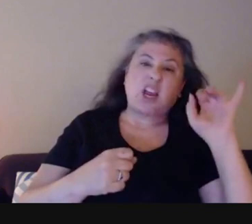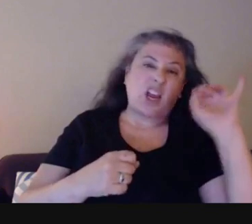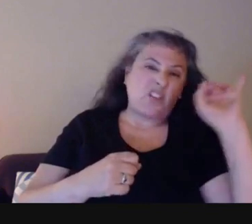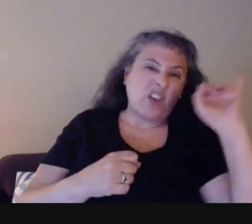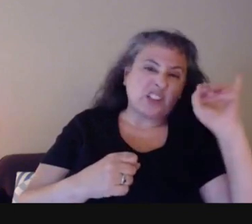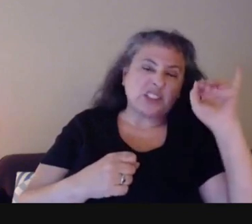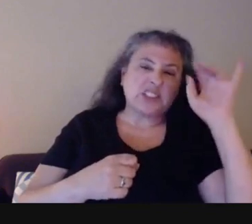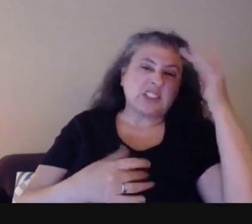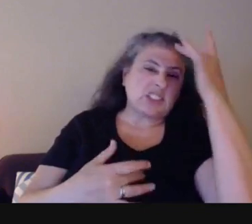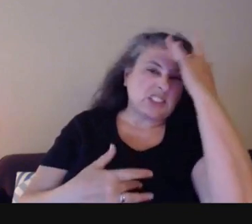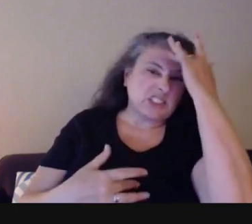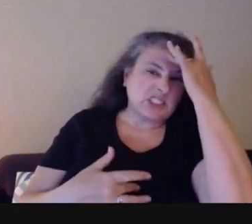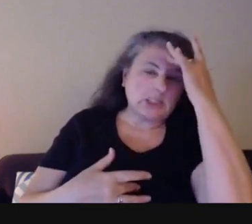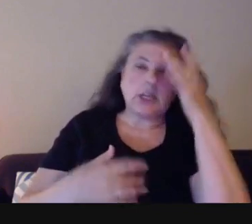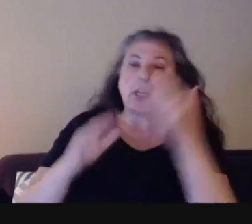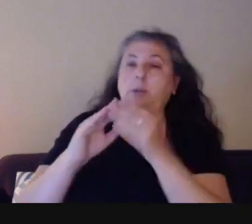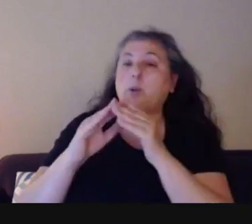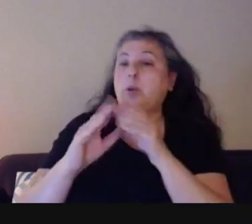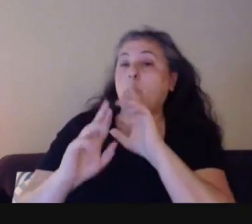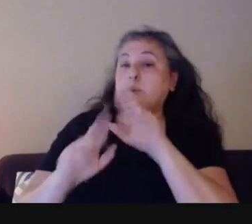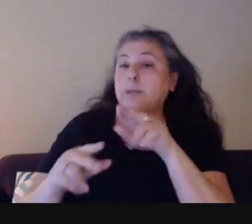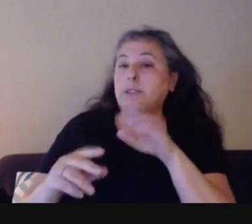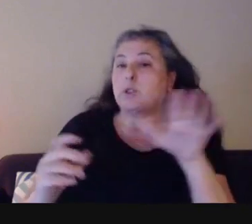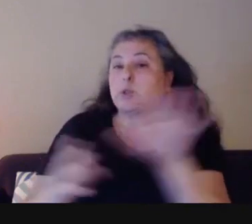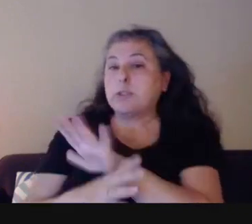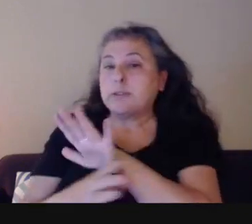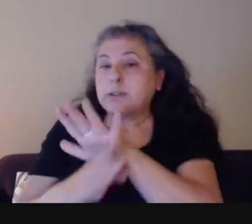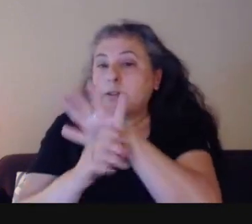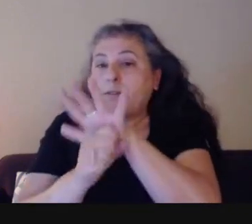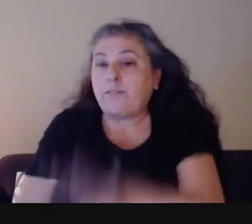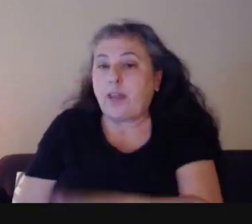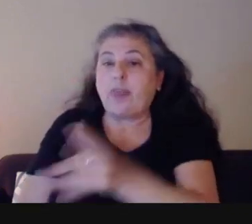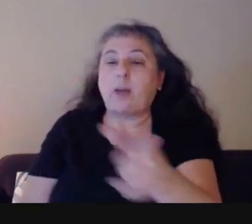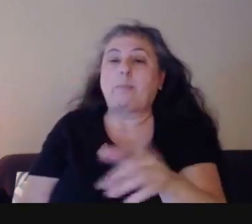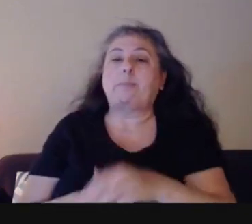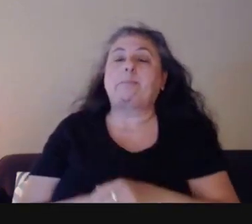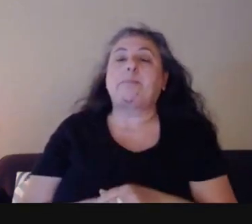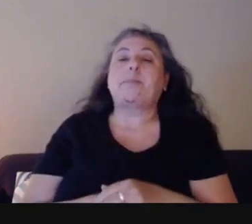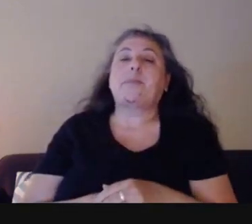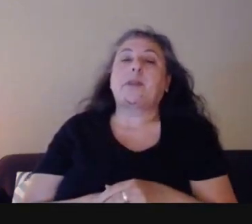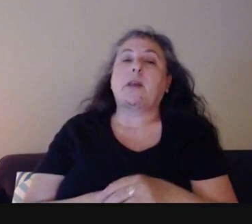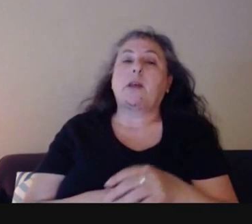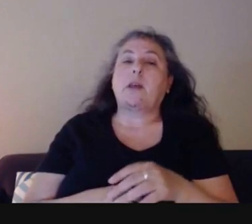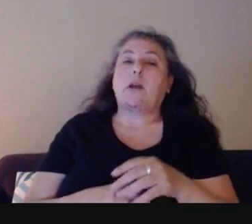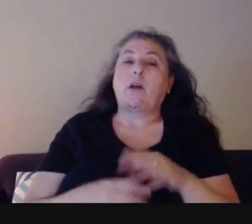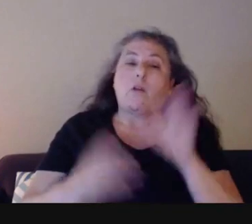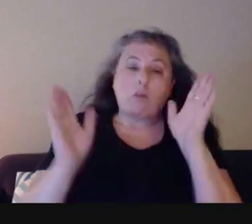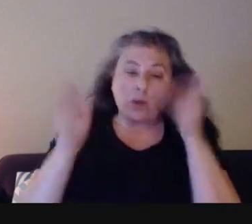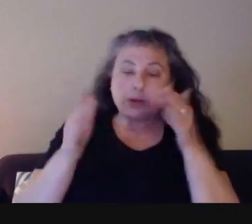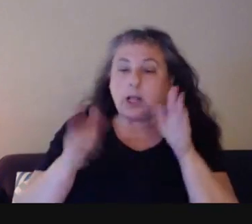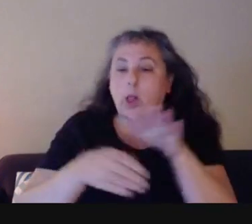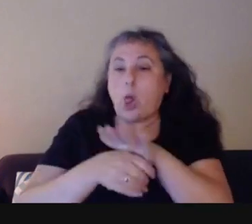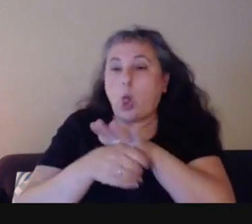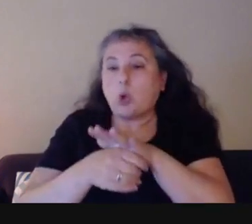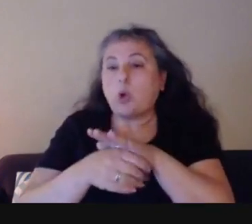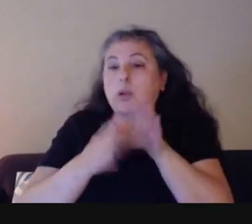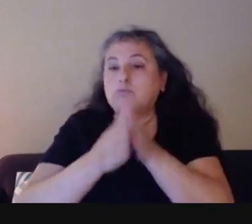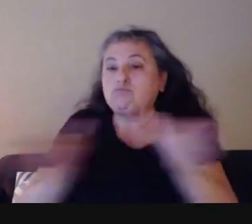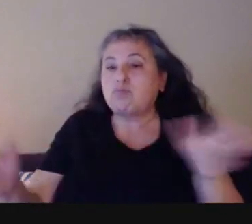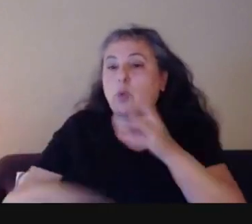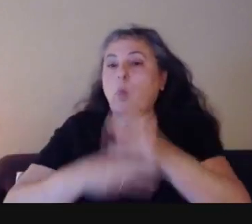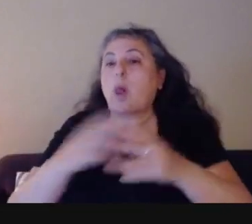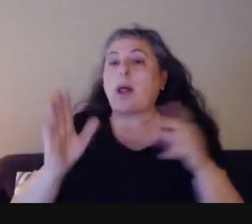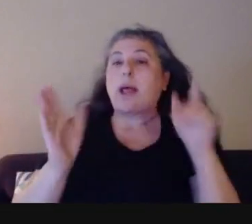Community Responses to Defeat Them. The exhibit focuses on the local and worldwide impact of such diseases as the 1918